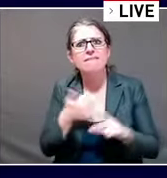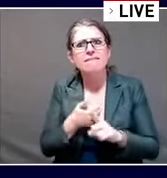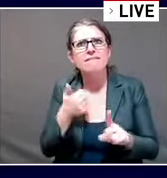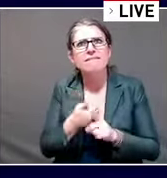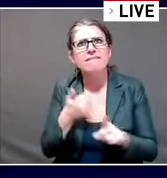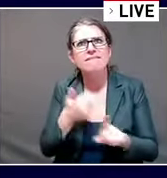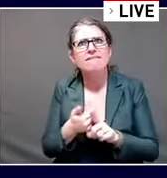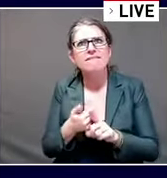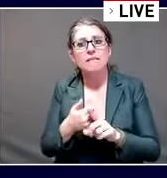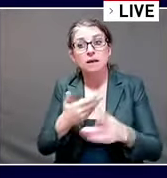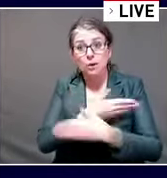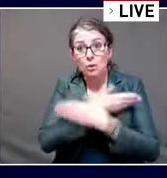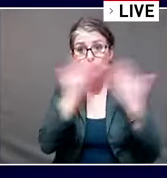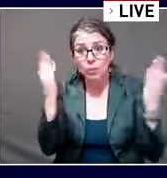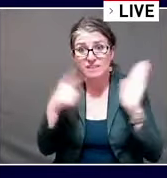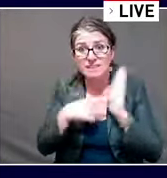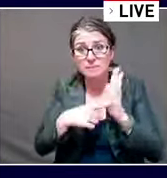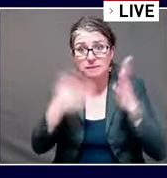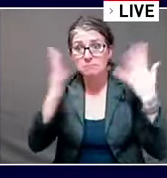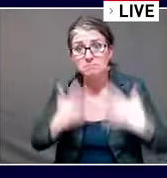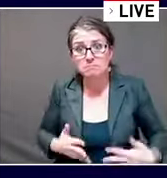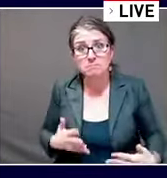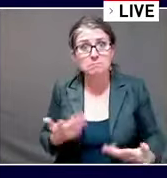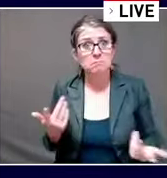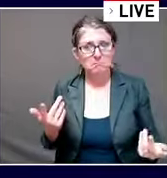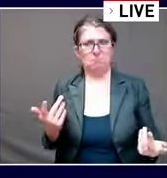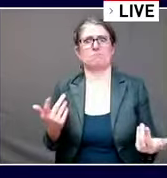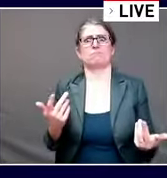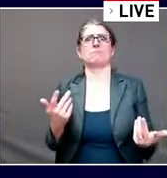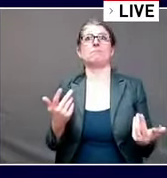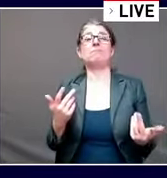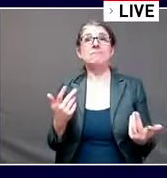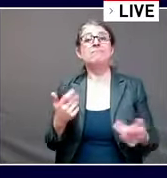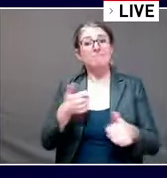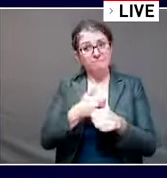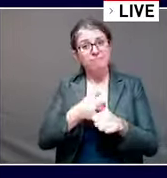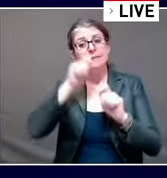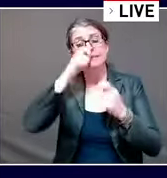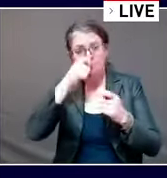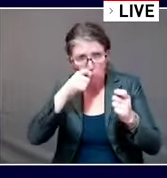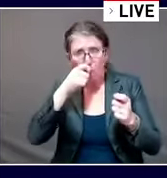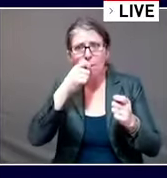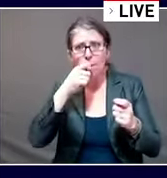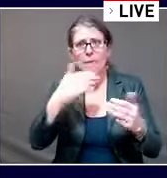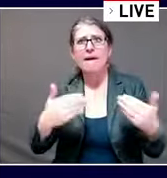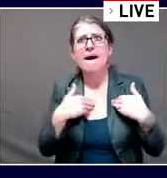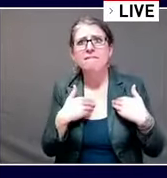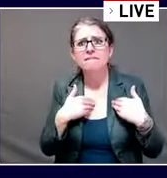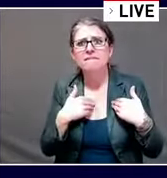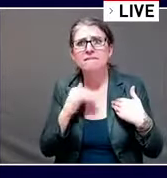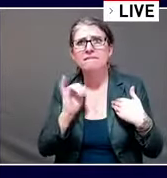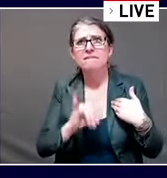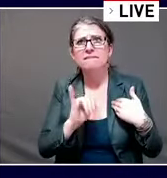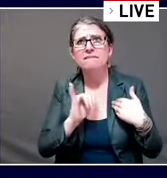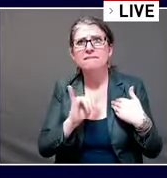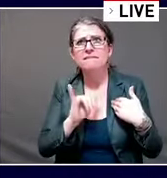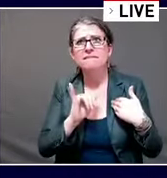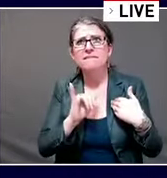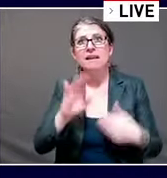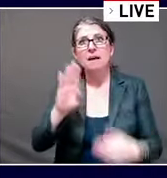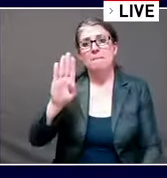tested positive on a PCR test. Are the Binax tests that unreliable, or do you think that was a matter of the timing of the